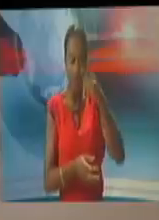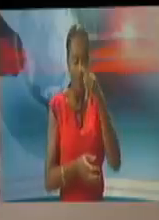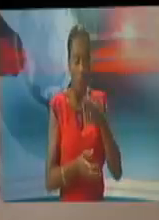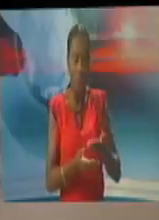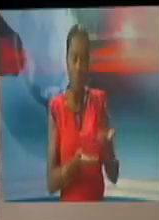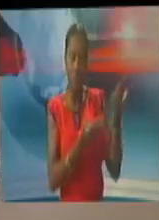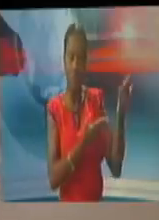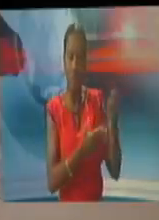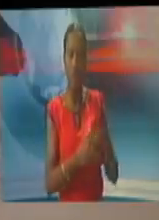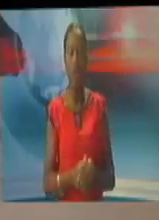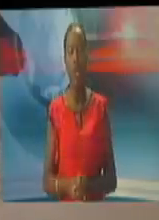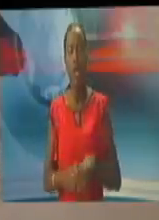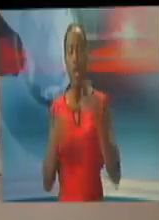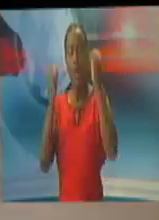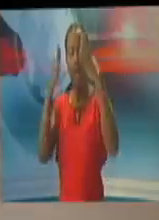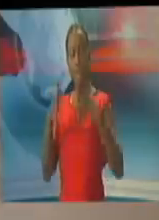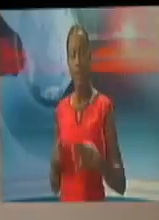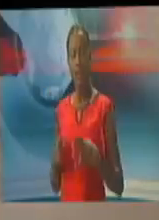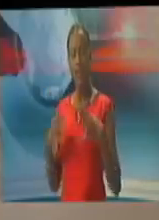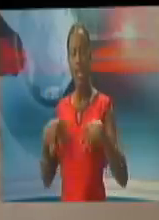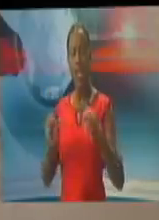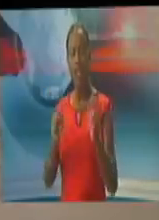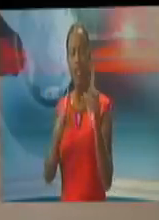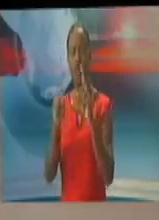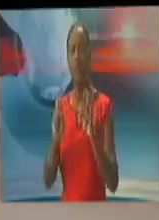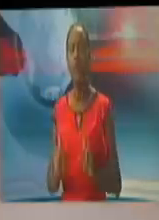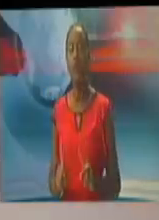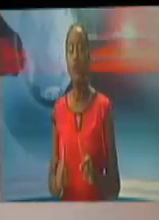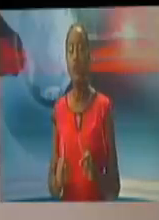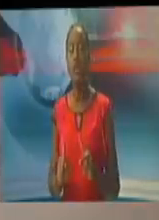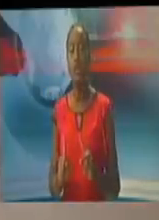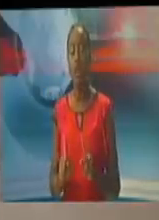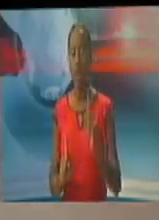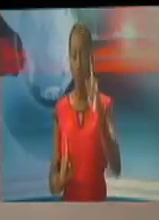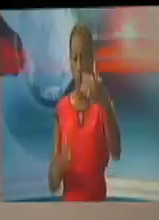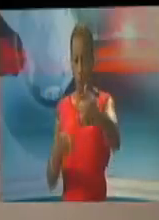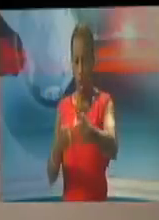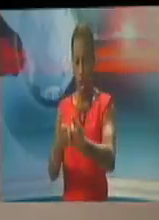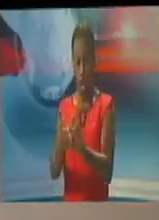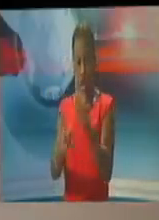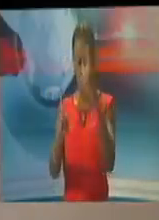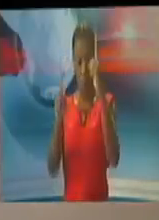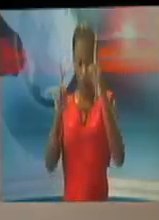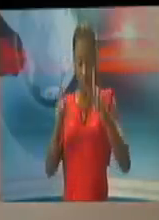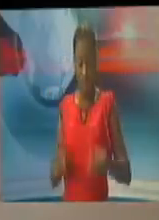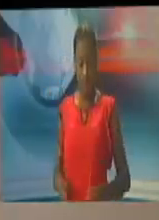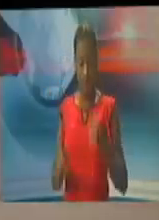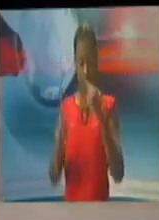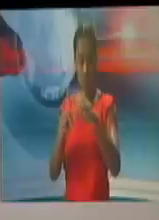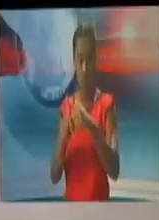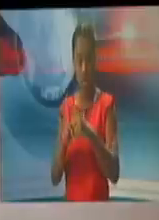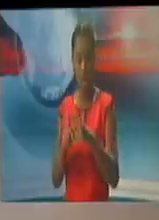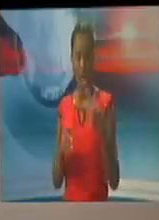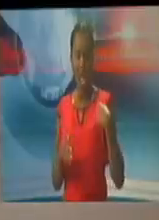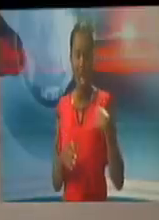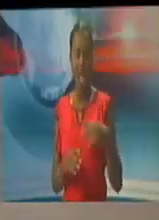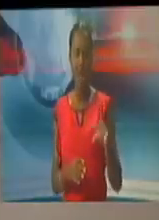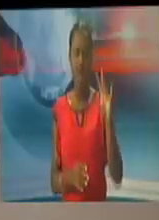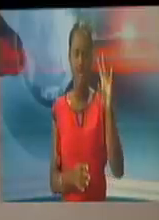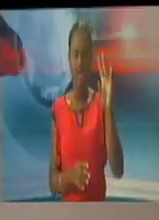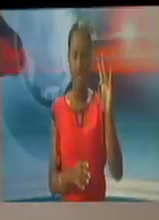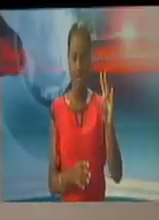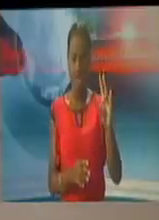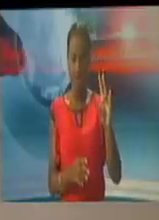back to the one new case, and then also there were, I believe it's now a total of, let's say, seven cases where, including the new